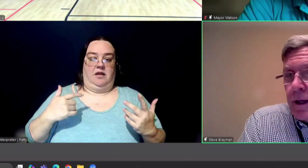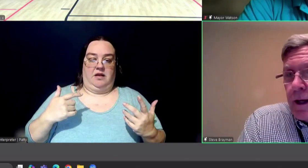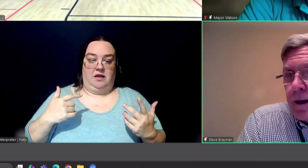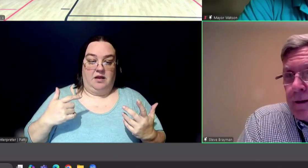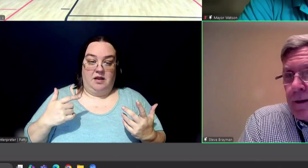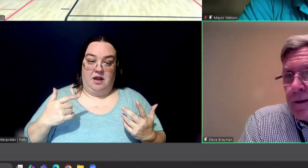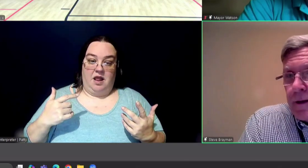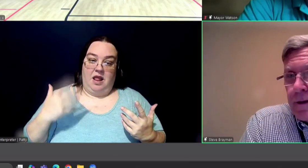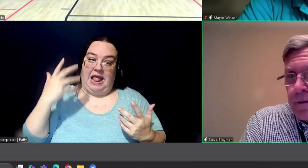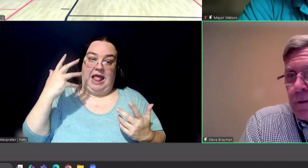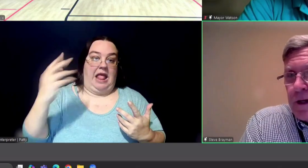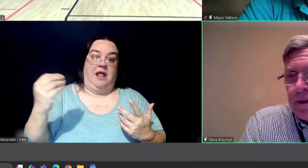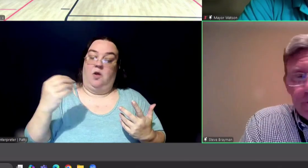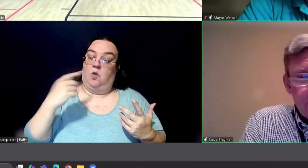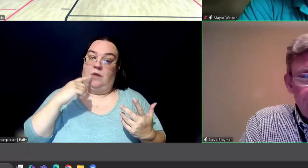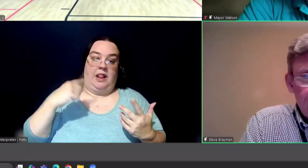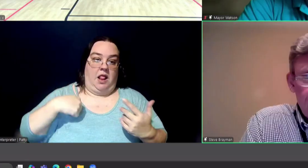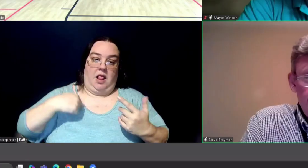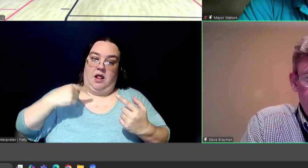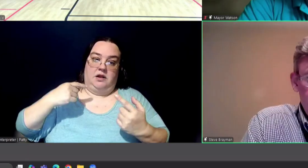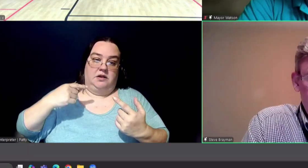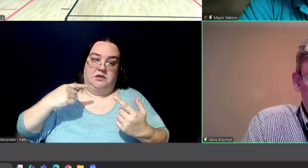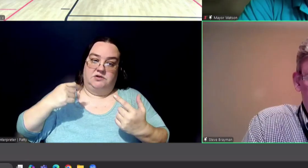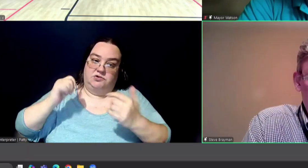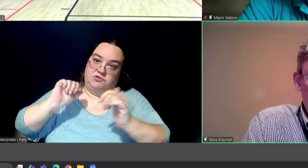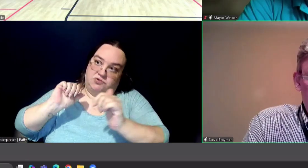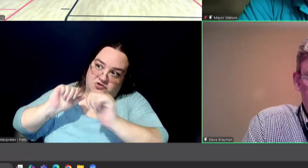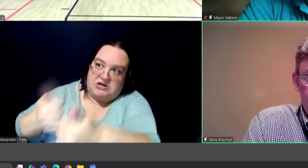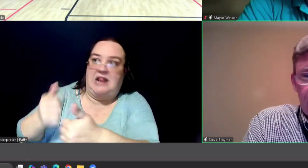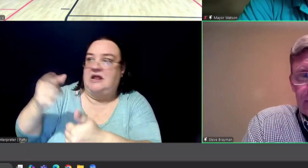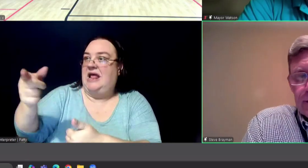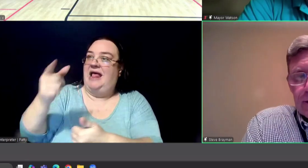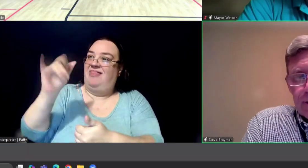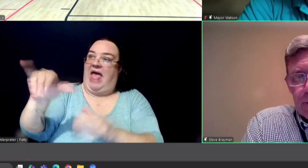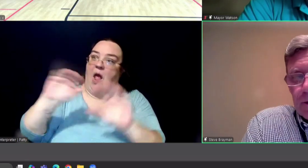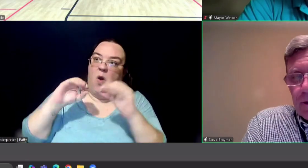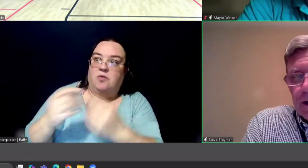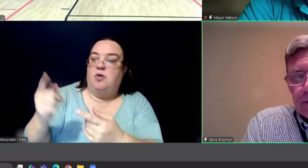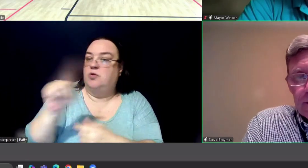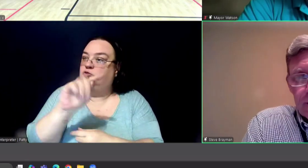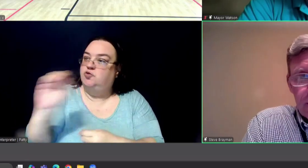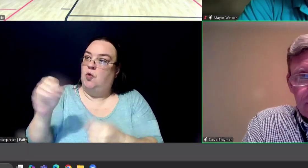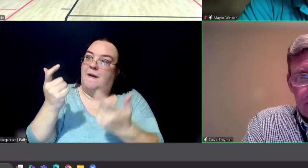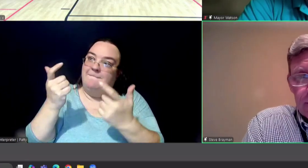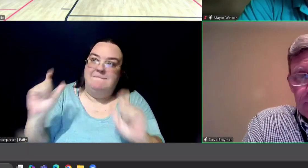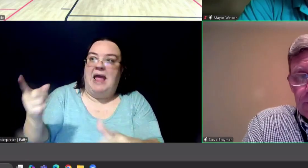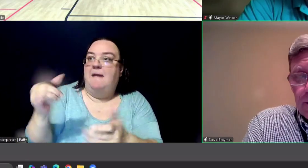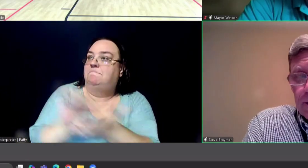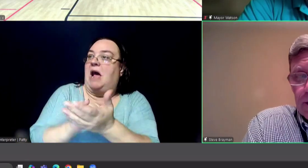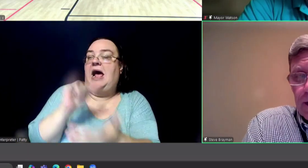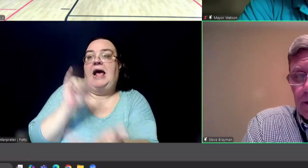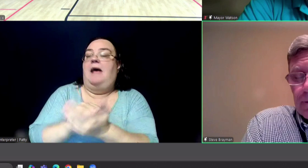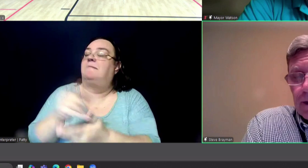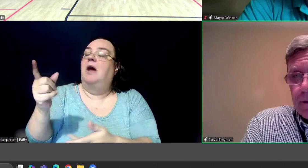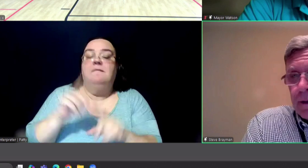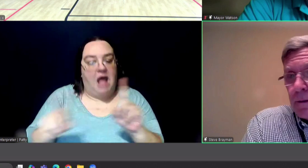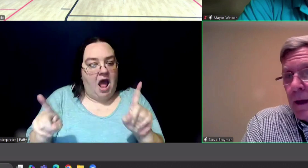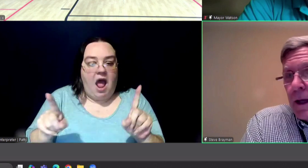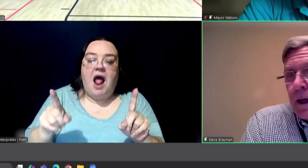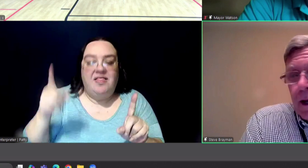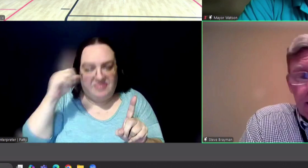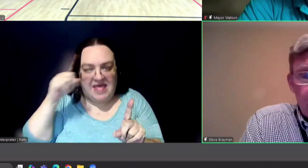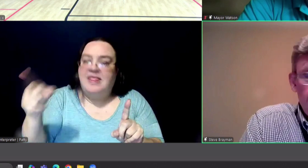challenging the too big to fail organization, but I think actually they're coming around and going to be doing the right